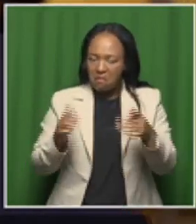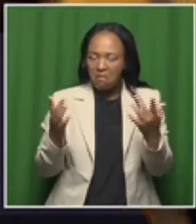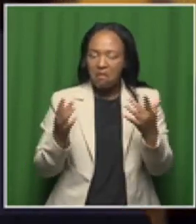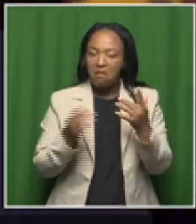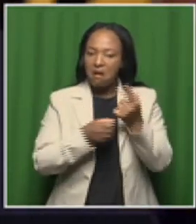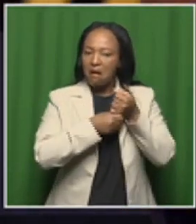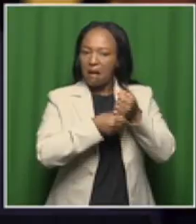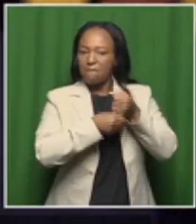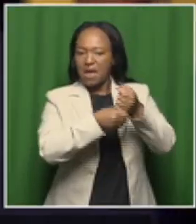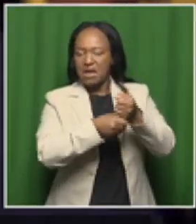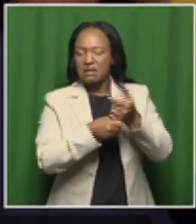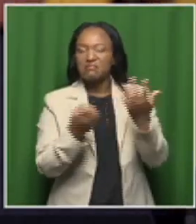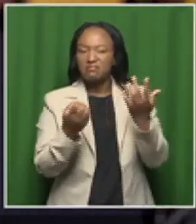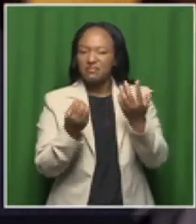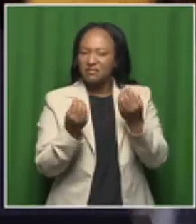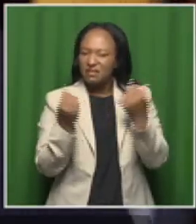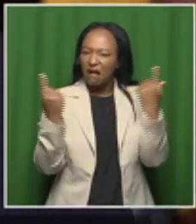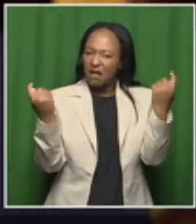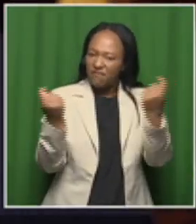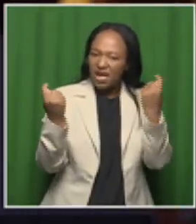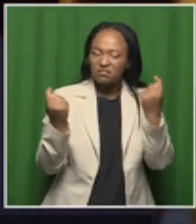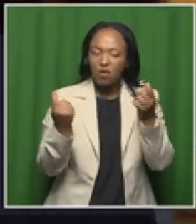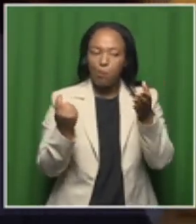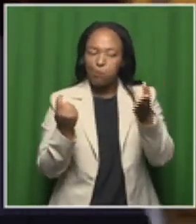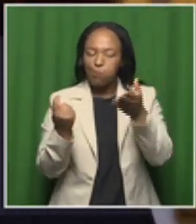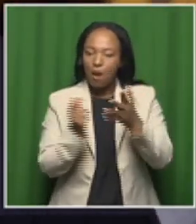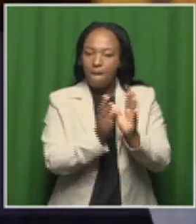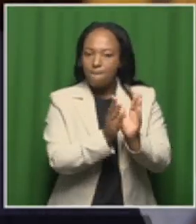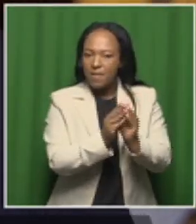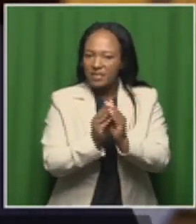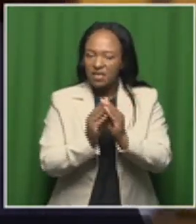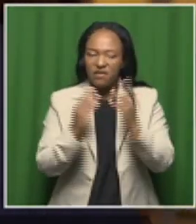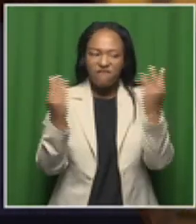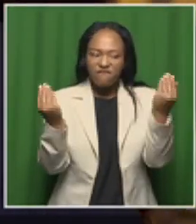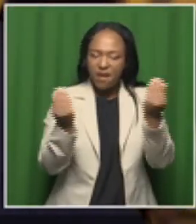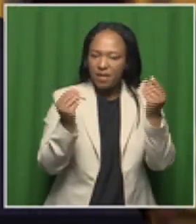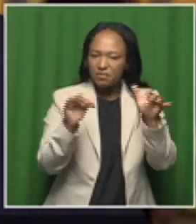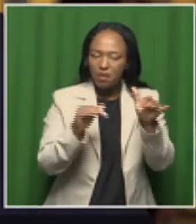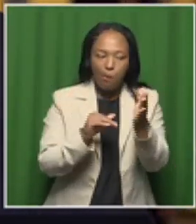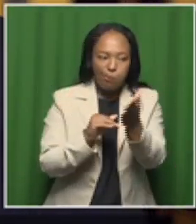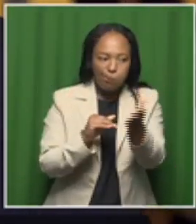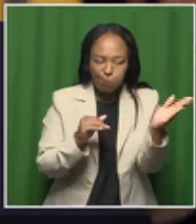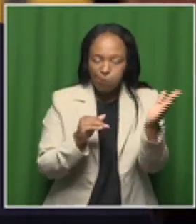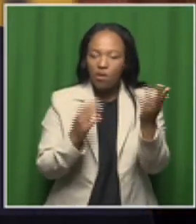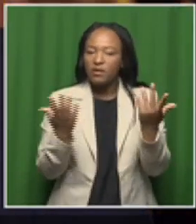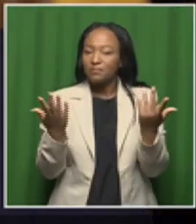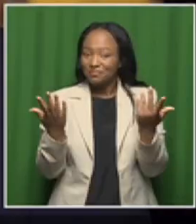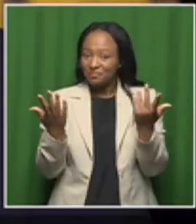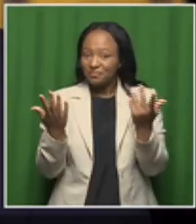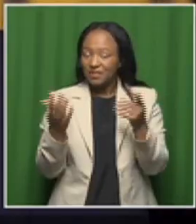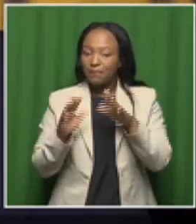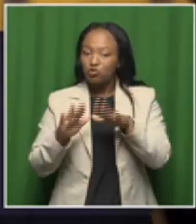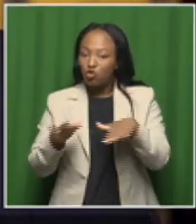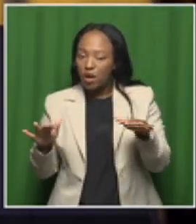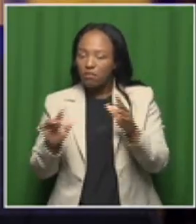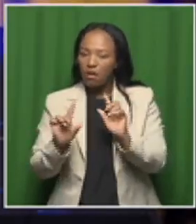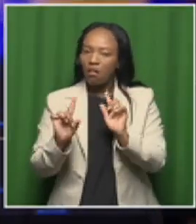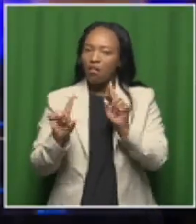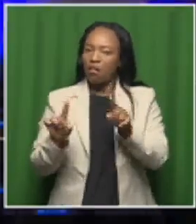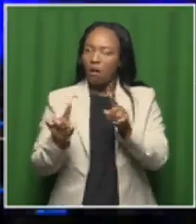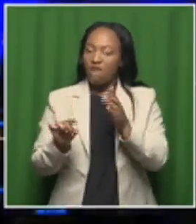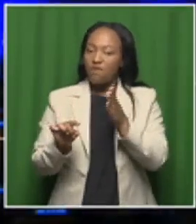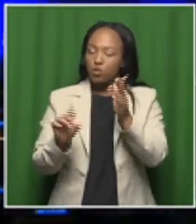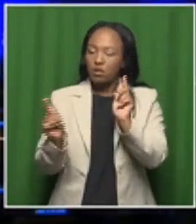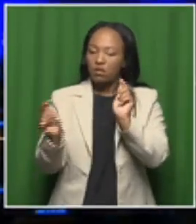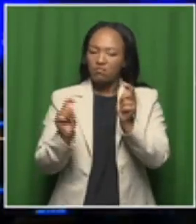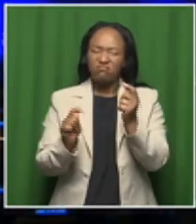campaign. So there's always events happening. You always see famous people, celebrities, and you see even children coming change the future. A few